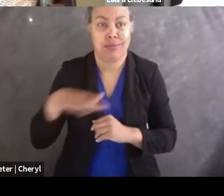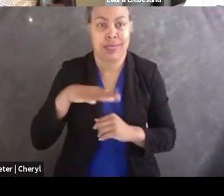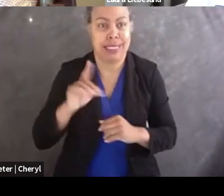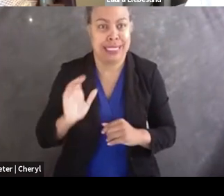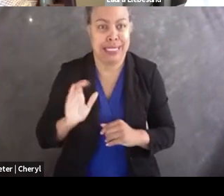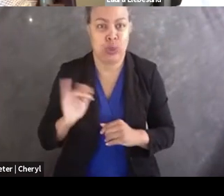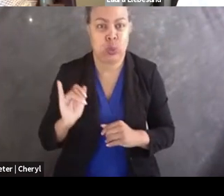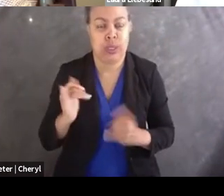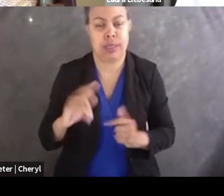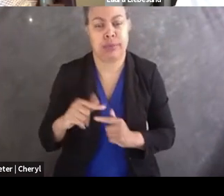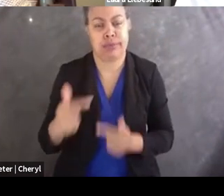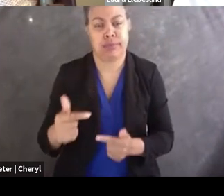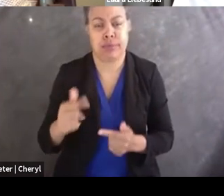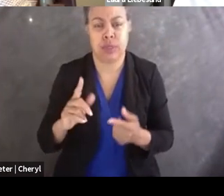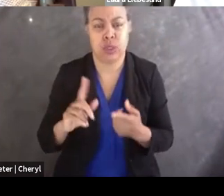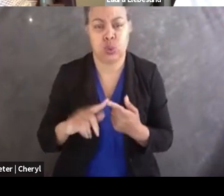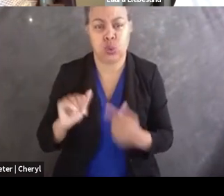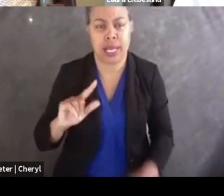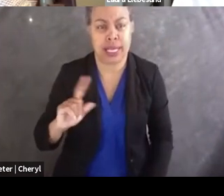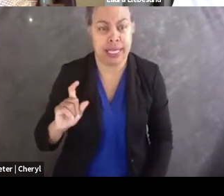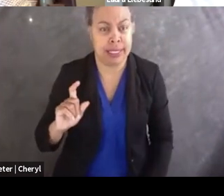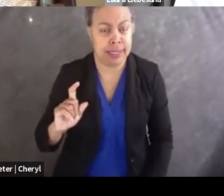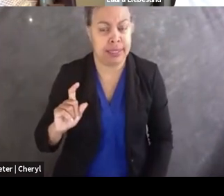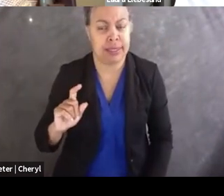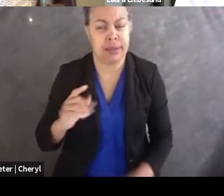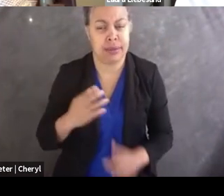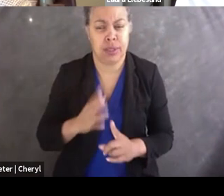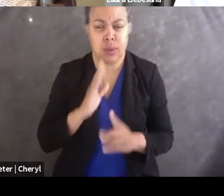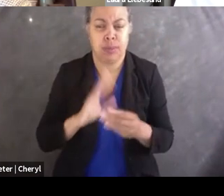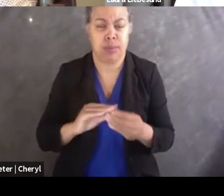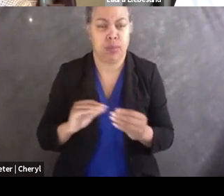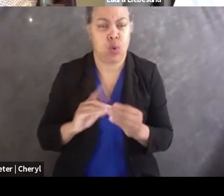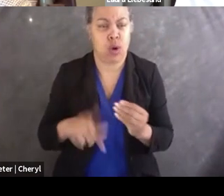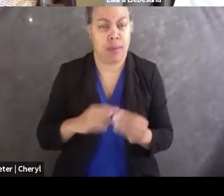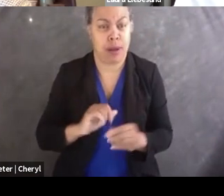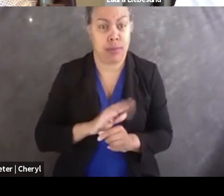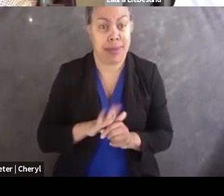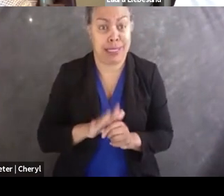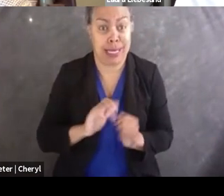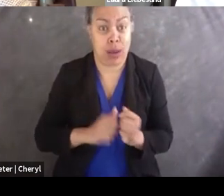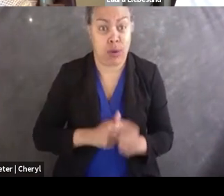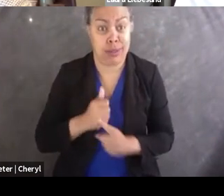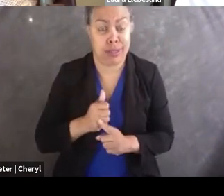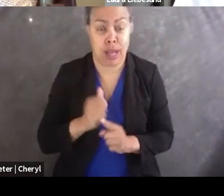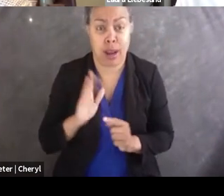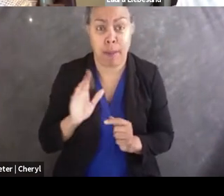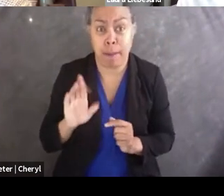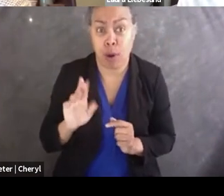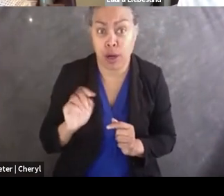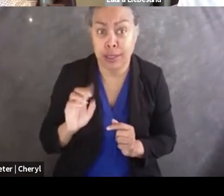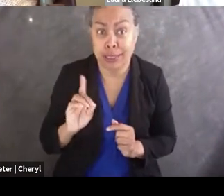now I'm gonna pass it off to Alex to talk more about how the pandemic impacted bartenders and bars in Shaw.